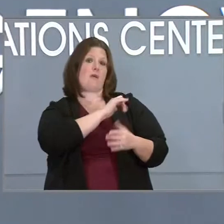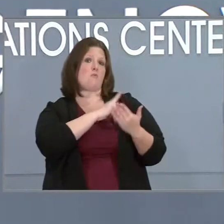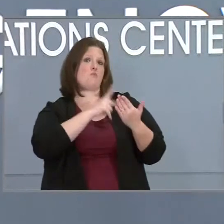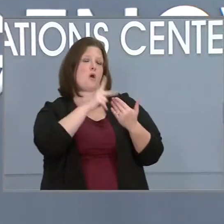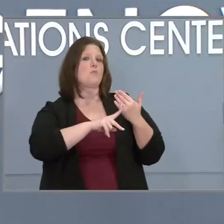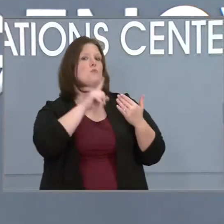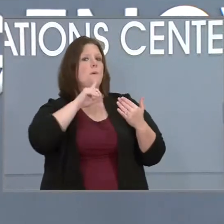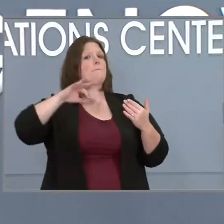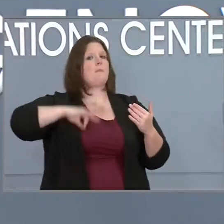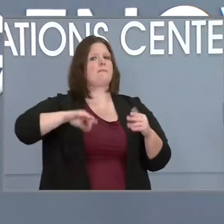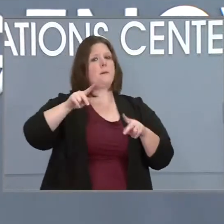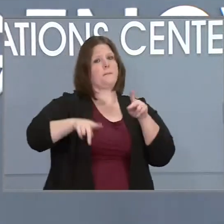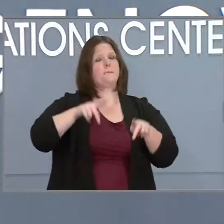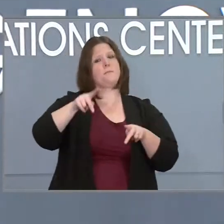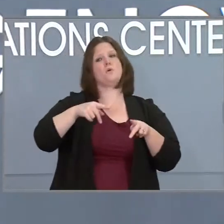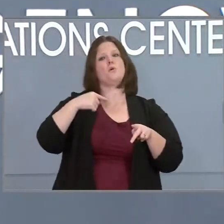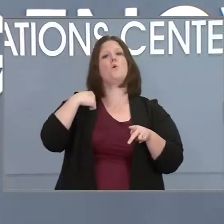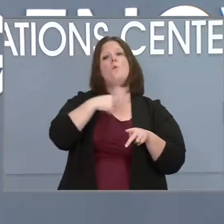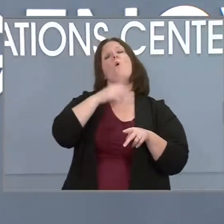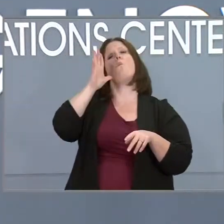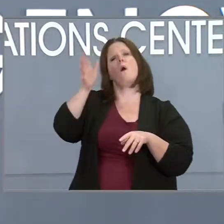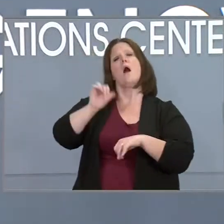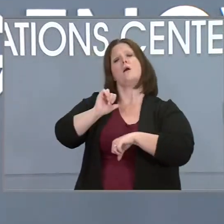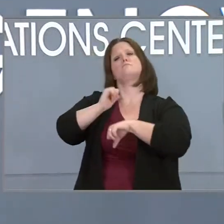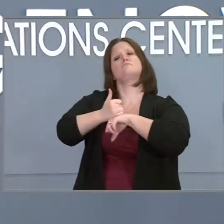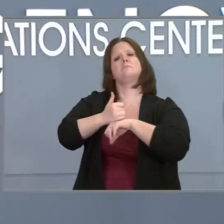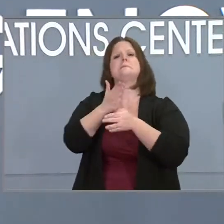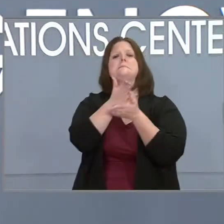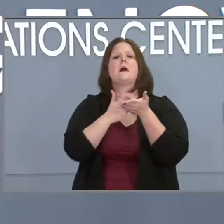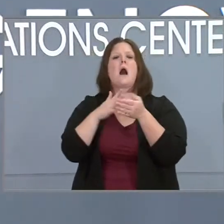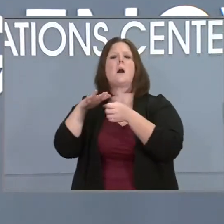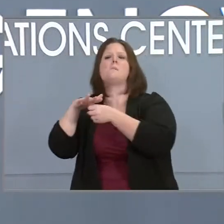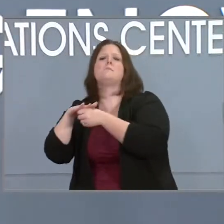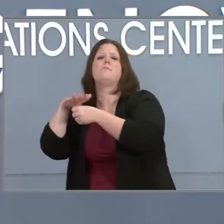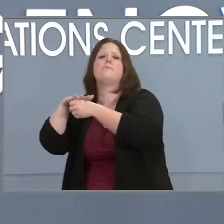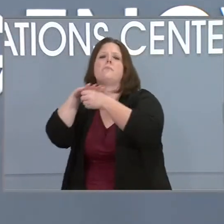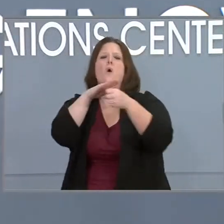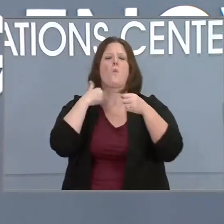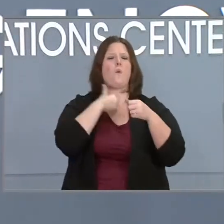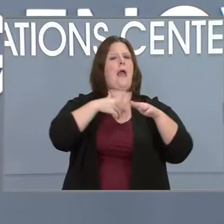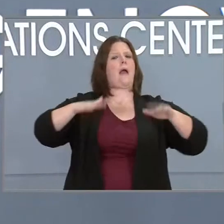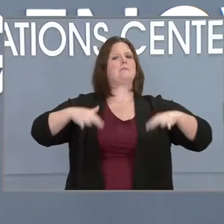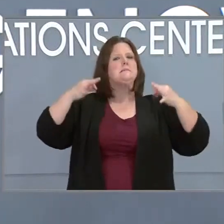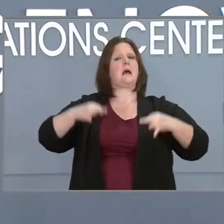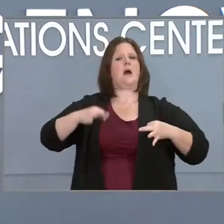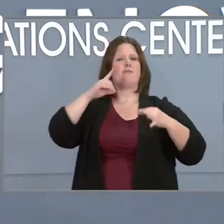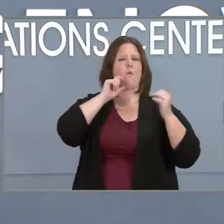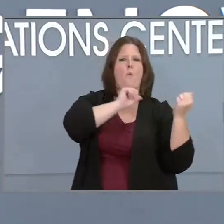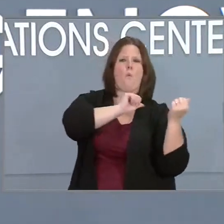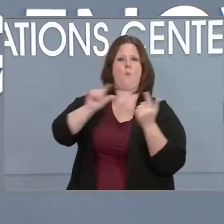available. Unclear if it's going to be across the whole state or just in certain places. We're looking at that right now. Thanks.